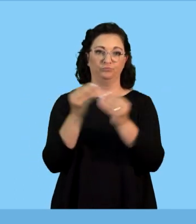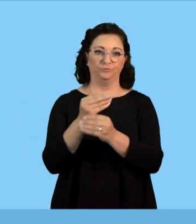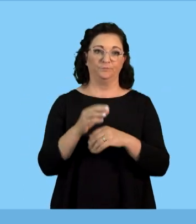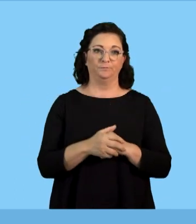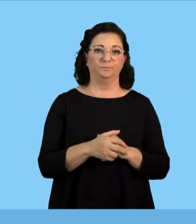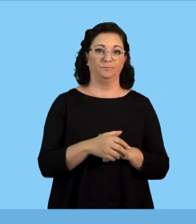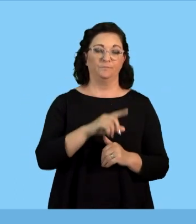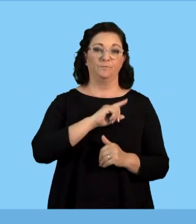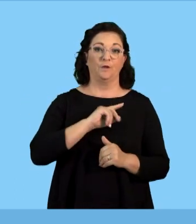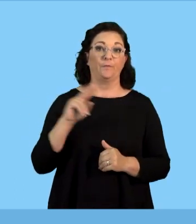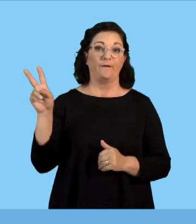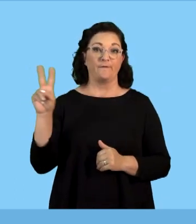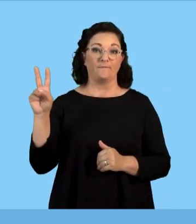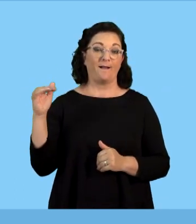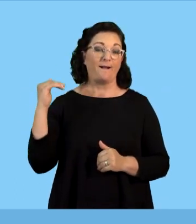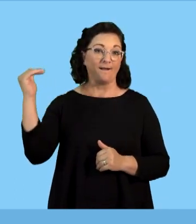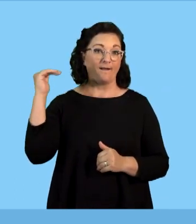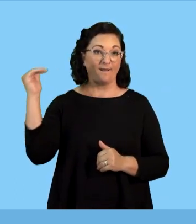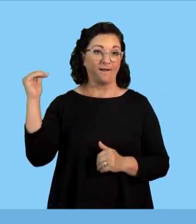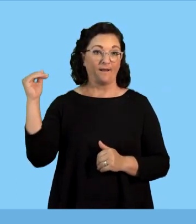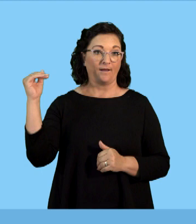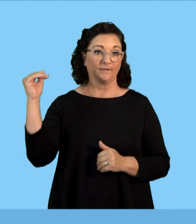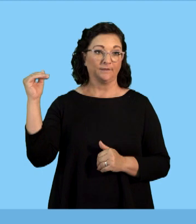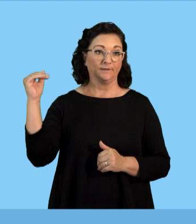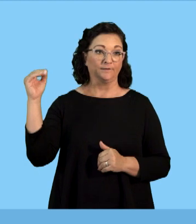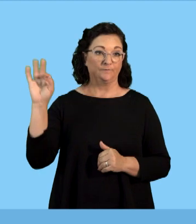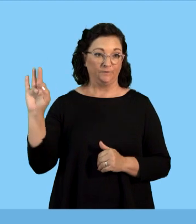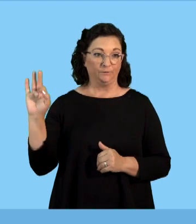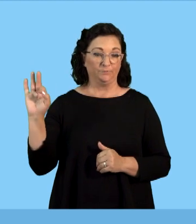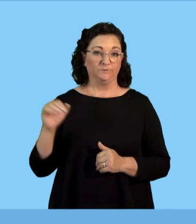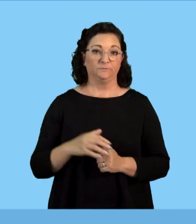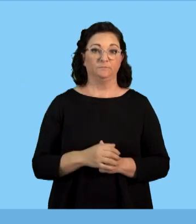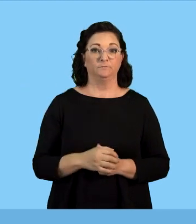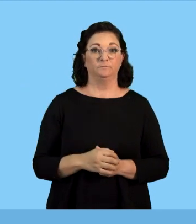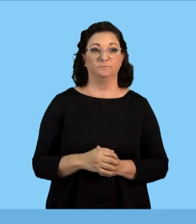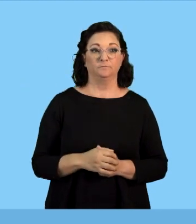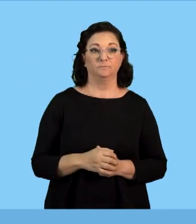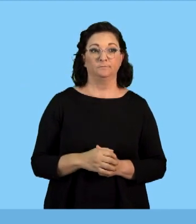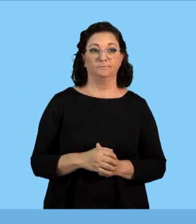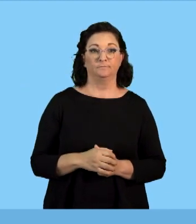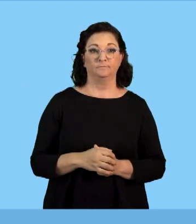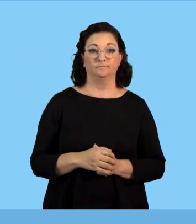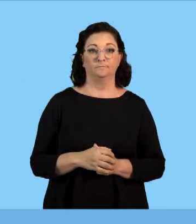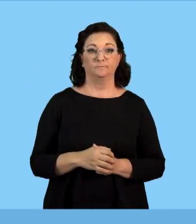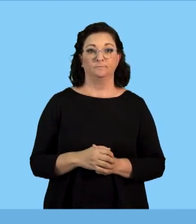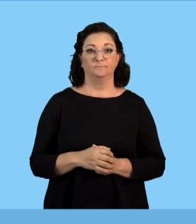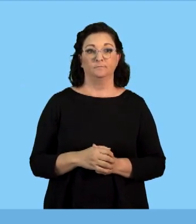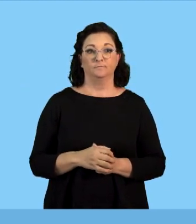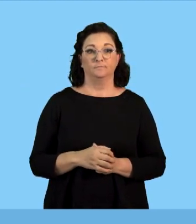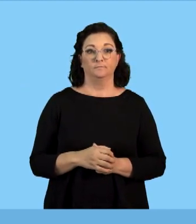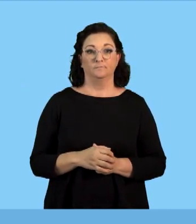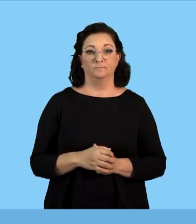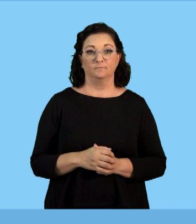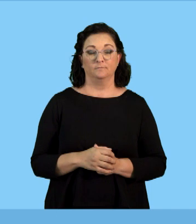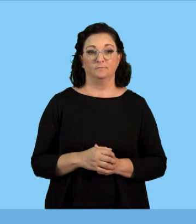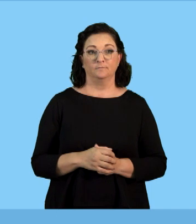frequency. That means violet has the highest frequency as compared to all the other ones, as compared to red, orange, yellow,